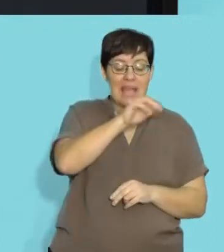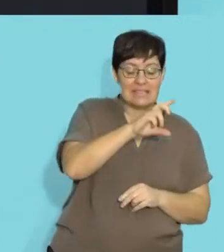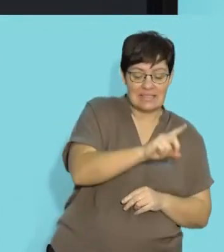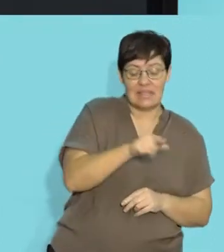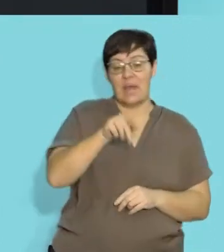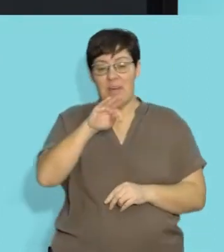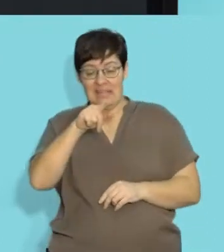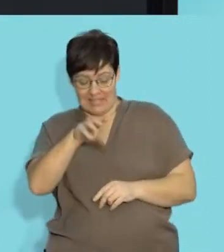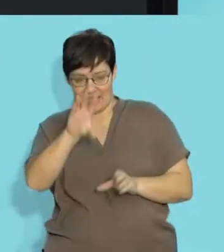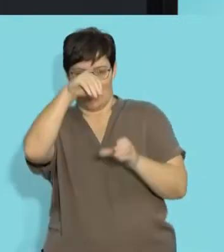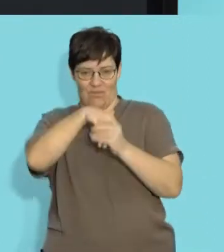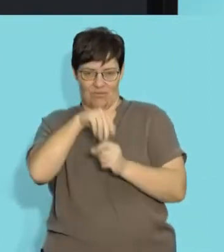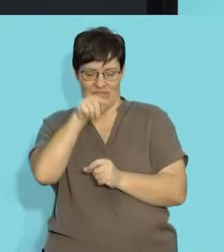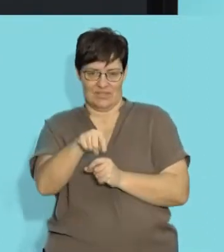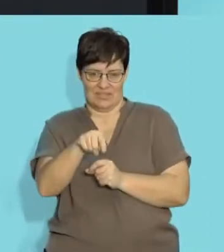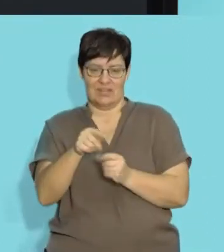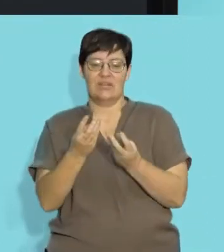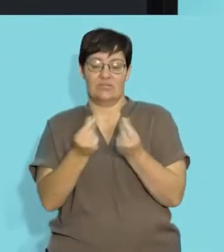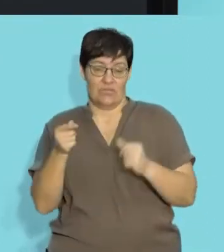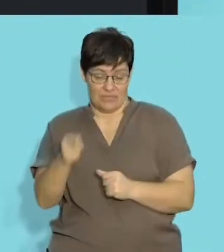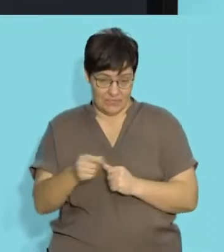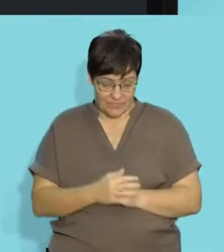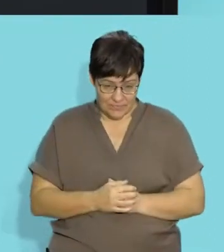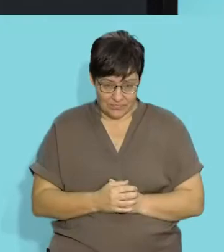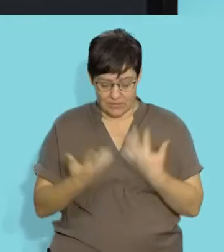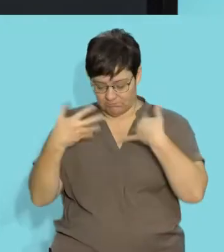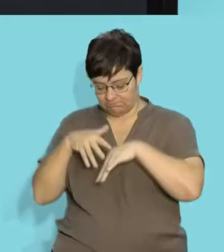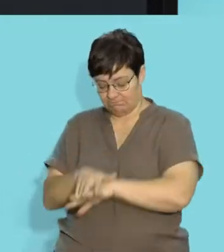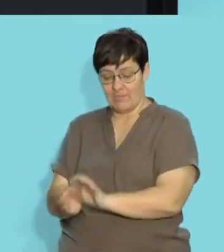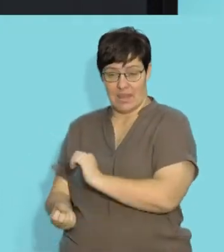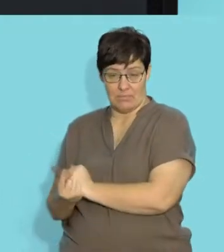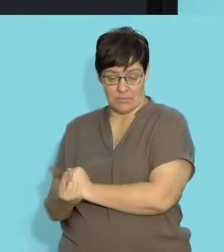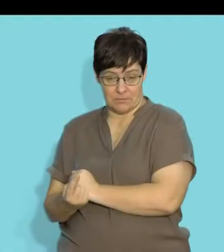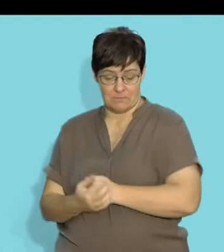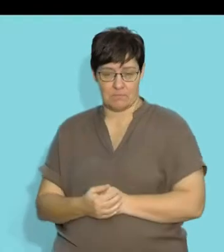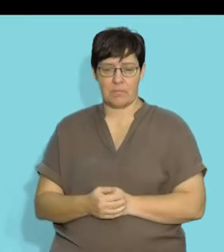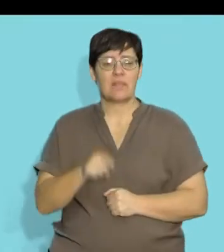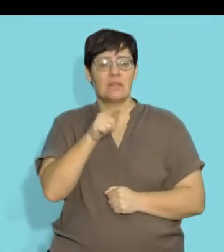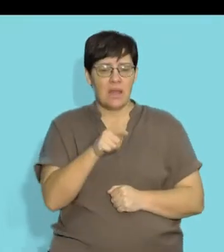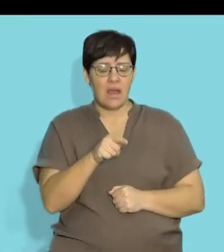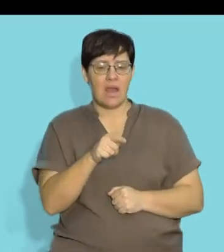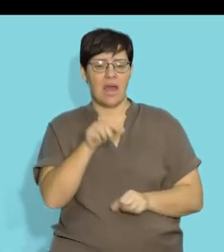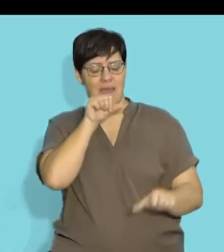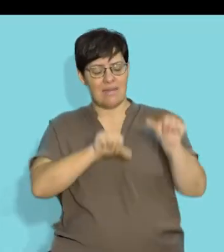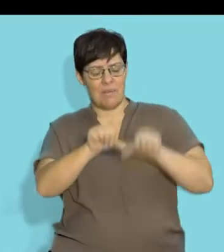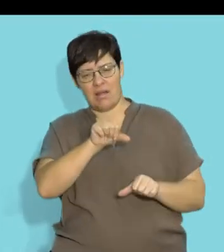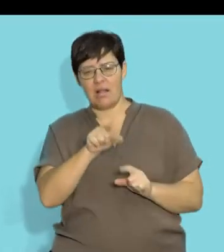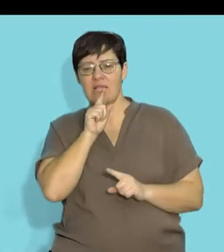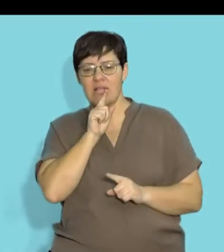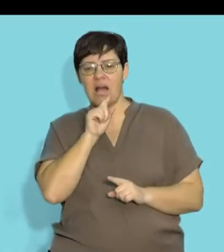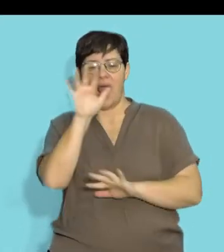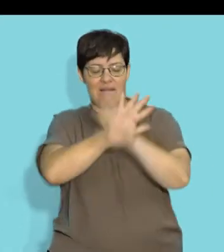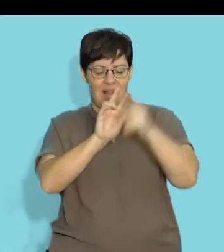substances or acids and bases involved in that, acid-base reaction. Okay, so these chemical indicators, they